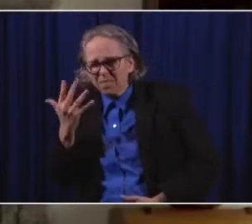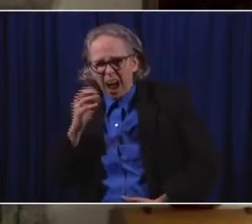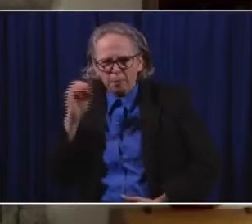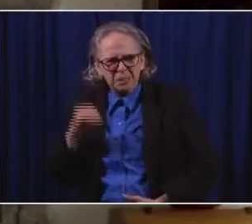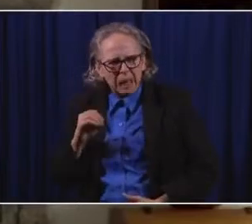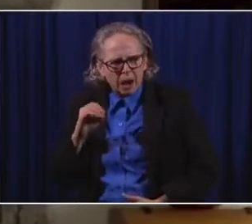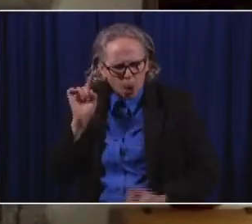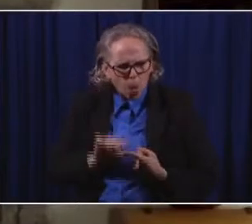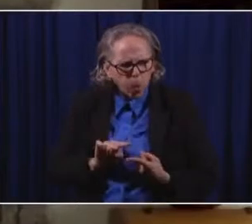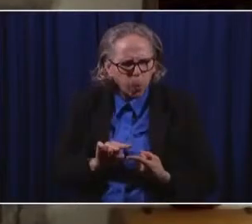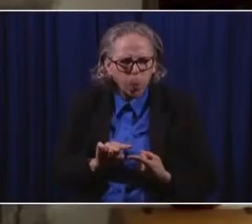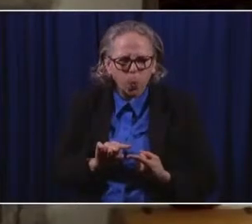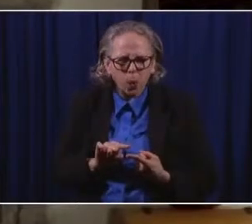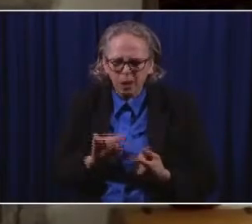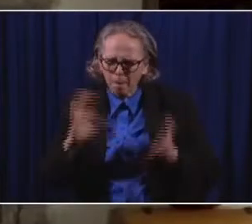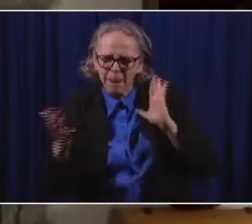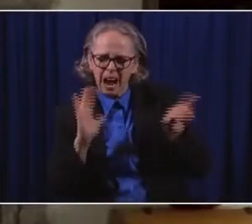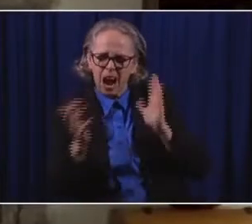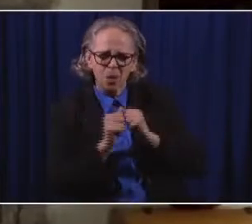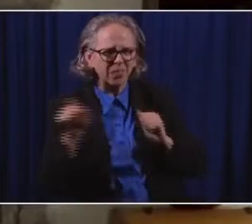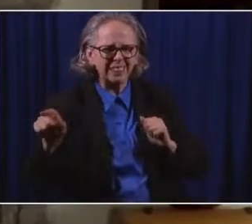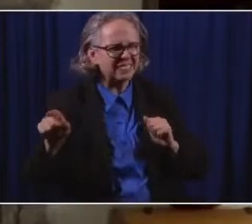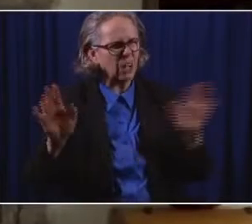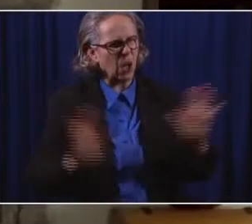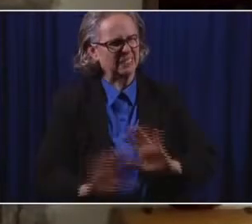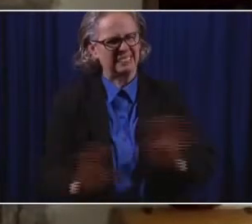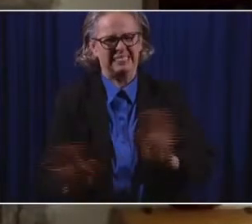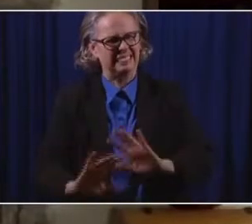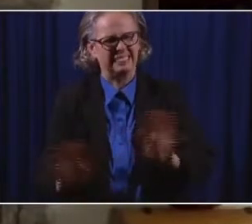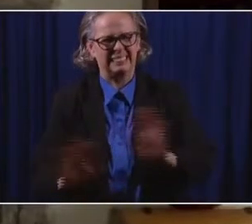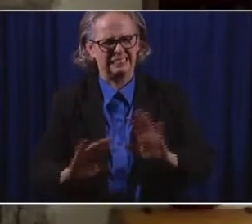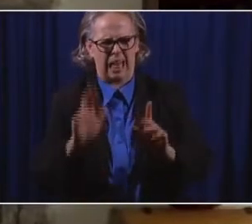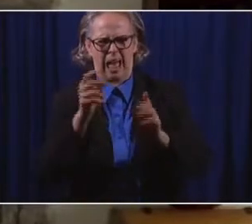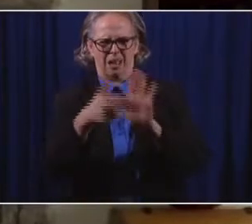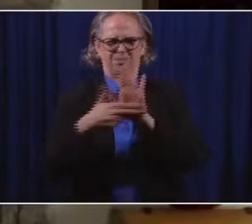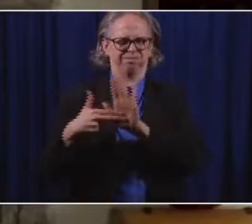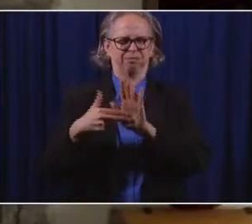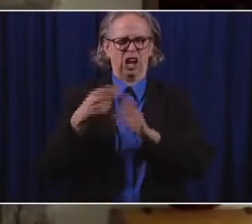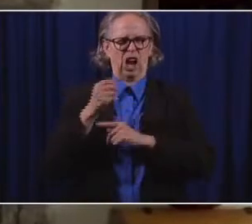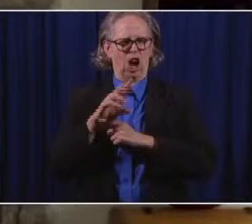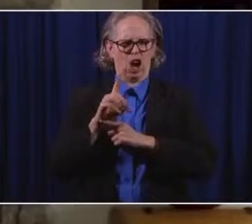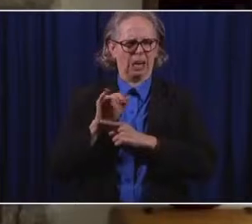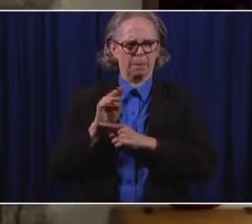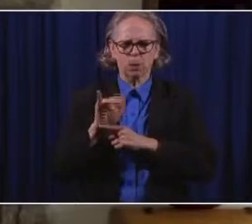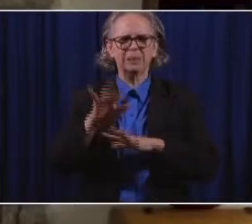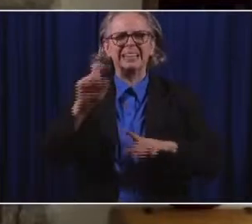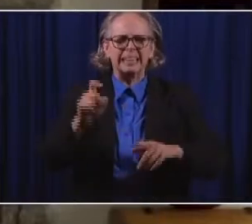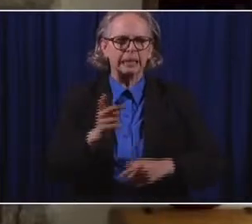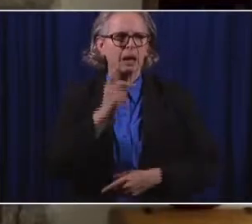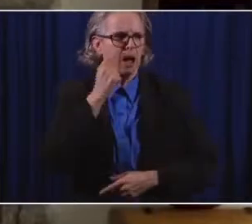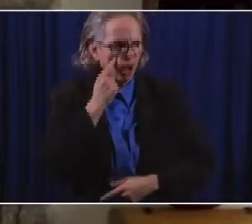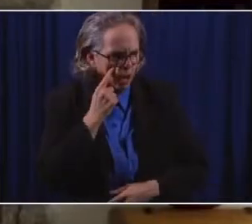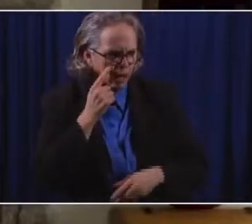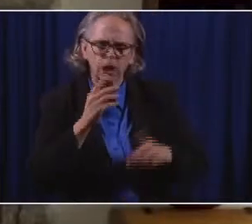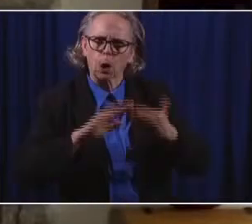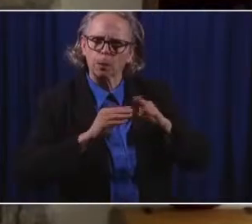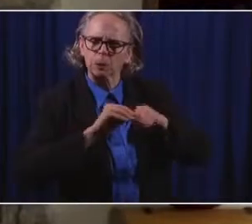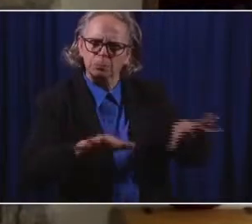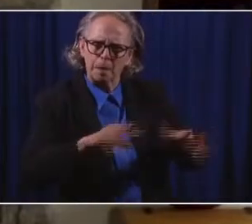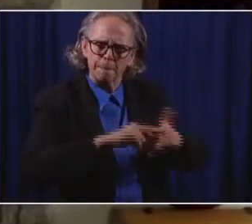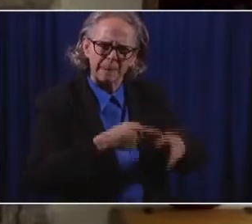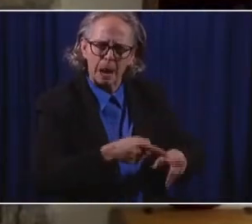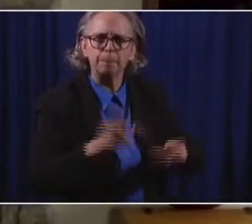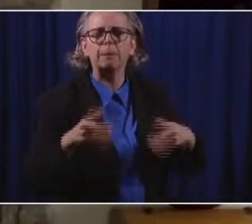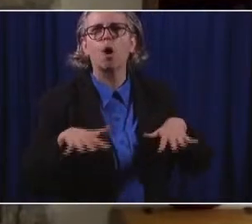We are seeing the spread because it's spreading and because we're not doing the interventions that we need. And we know